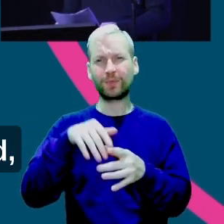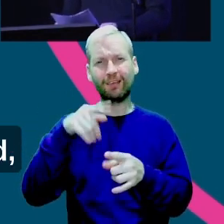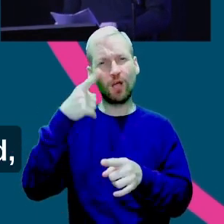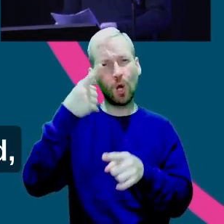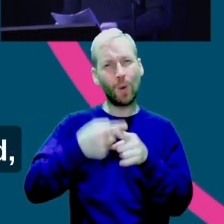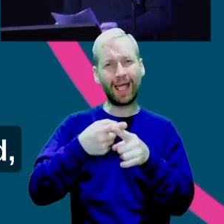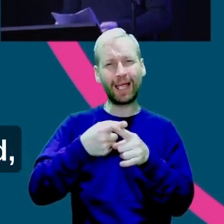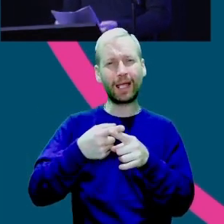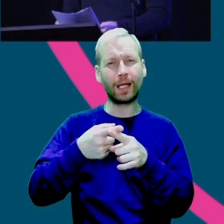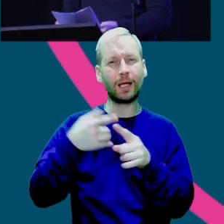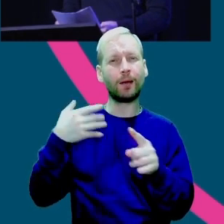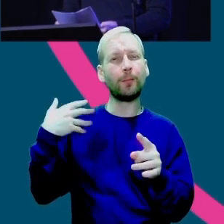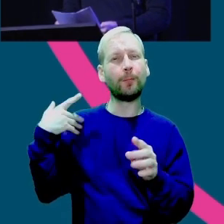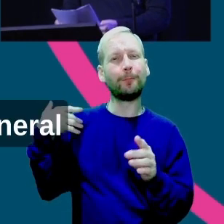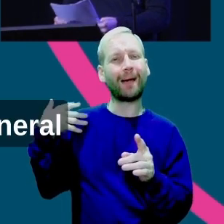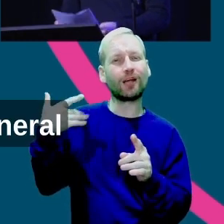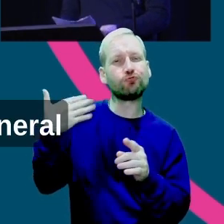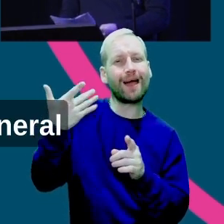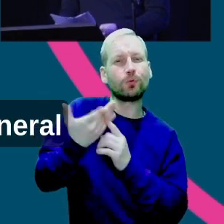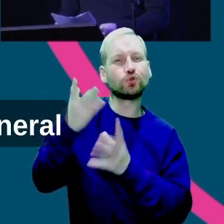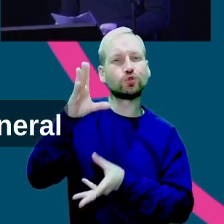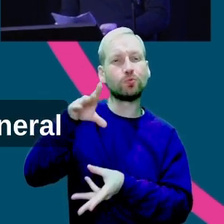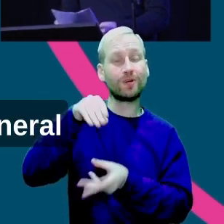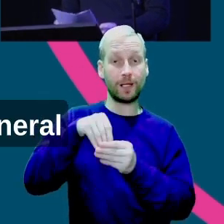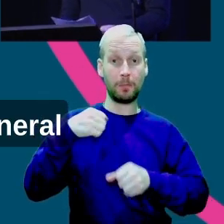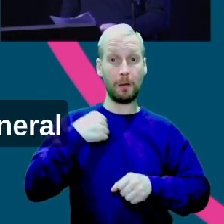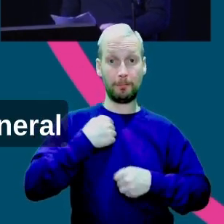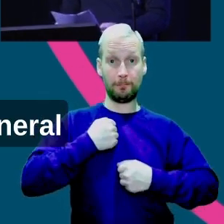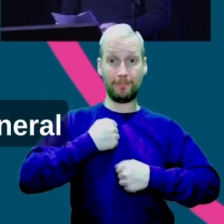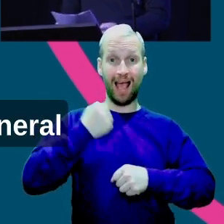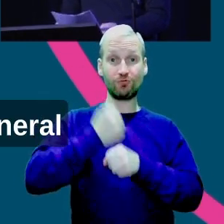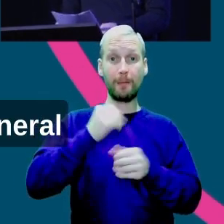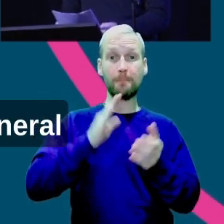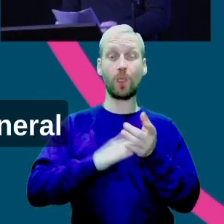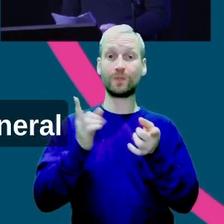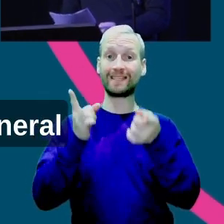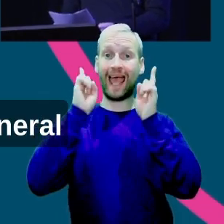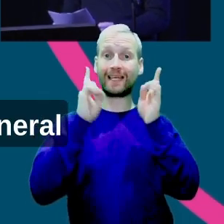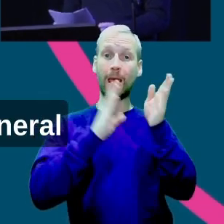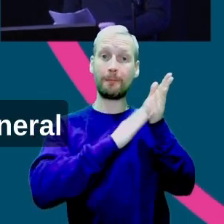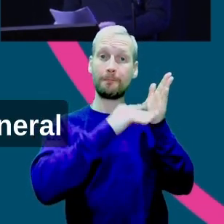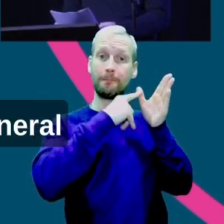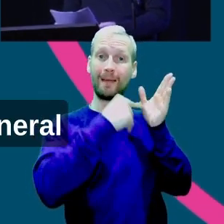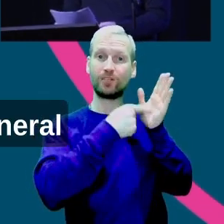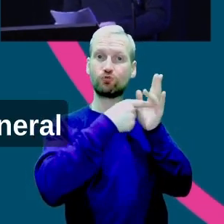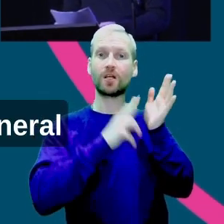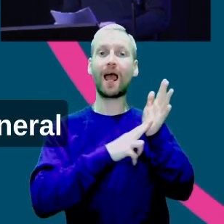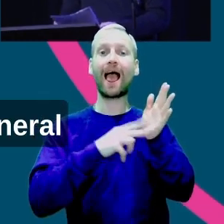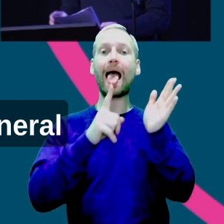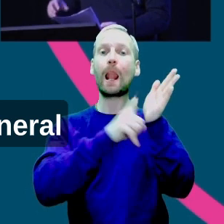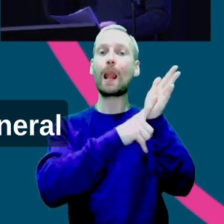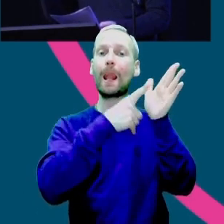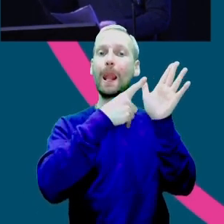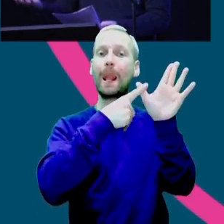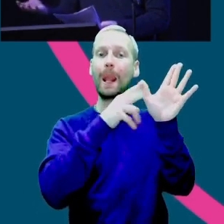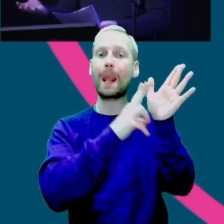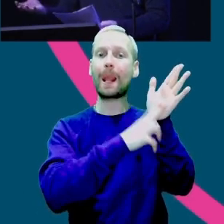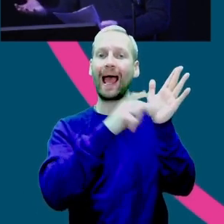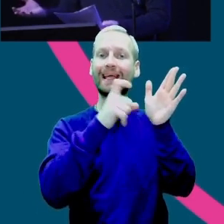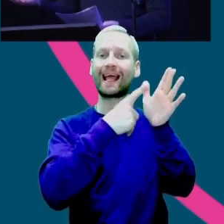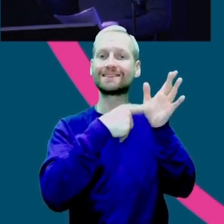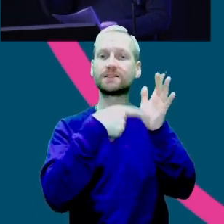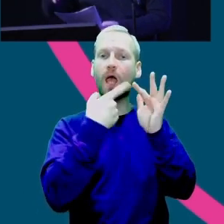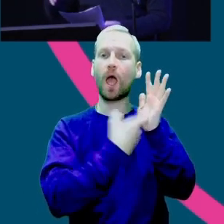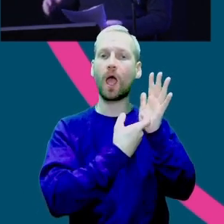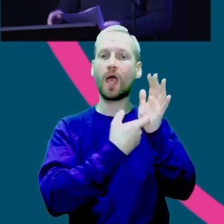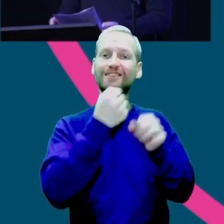of a background. My grandmother was head matron in Lancaster General Hospital during the